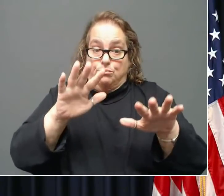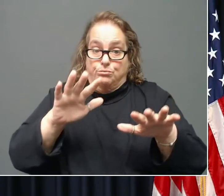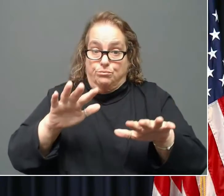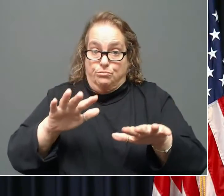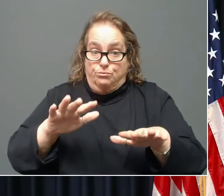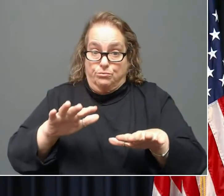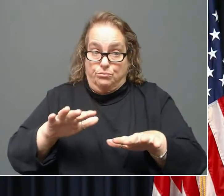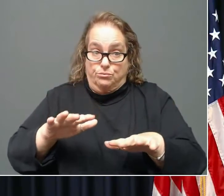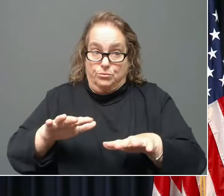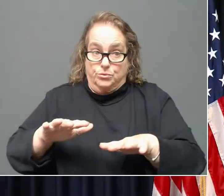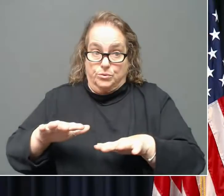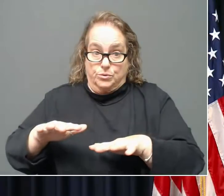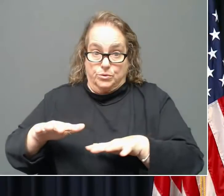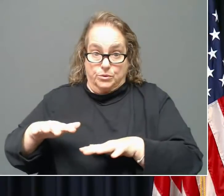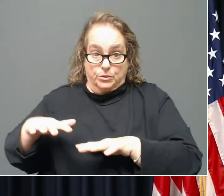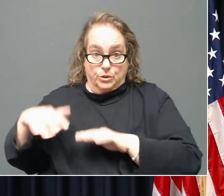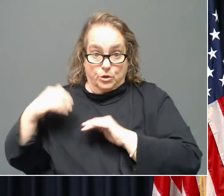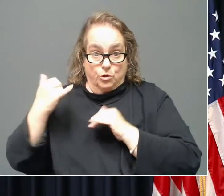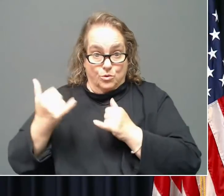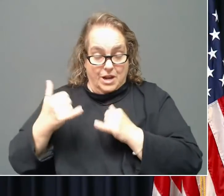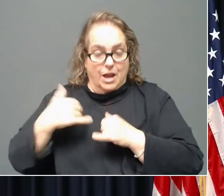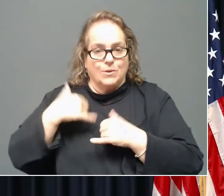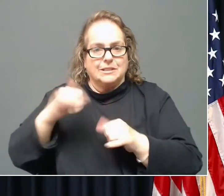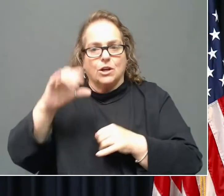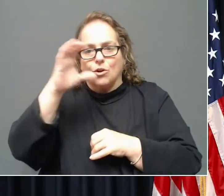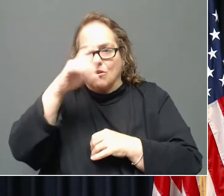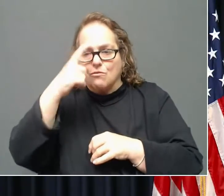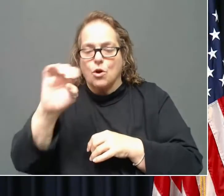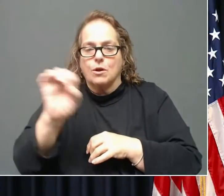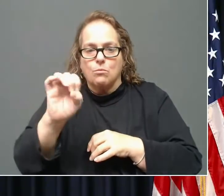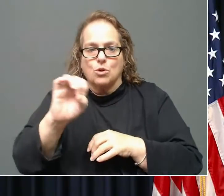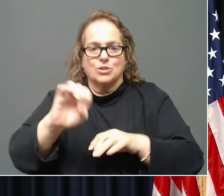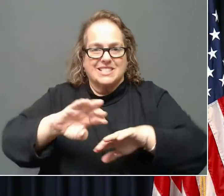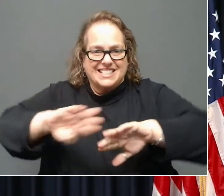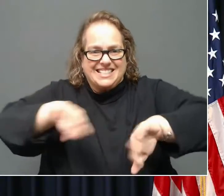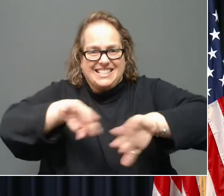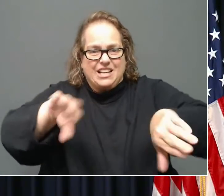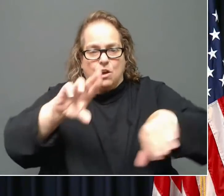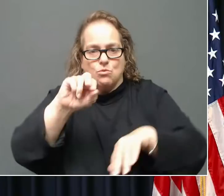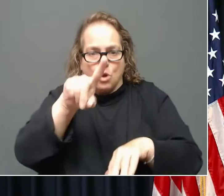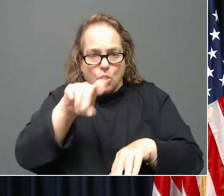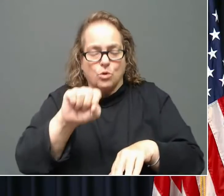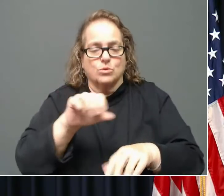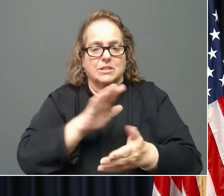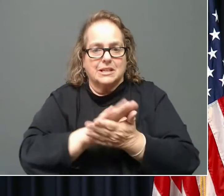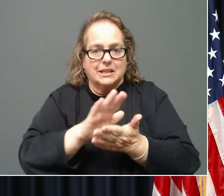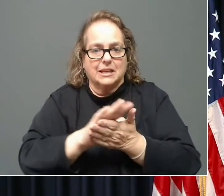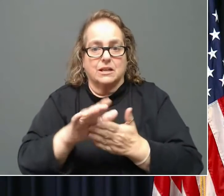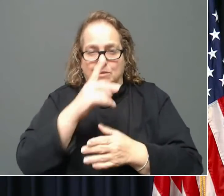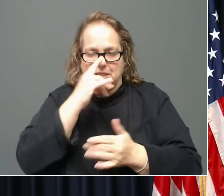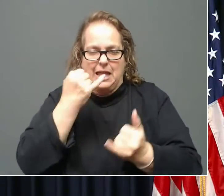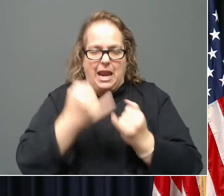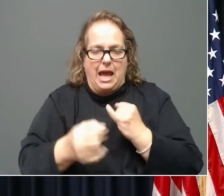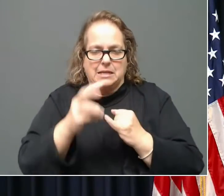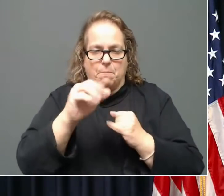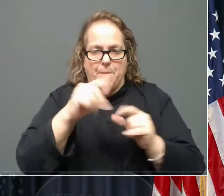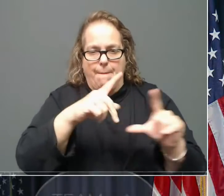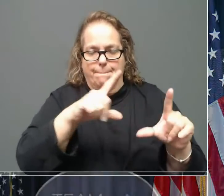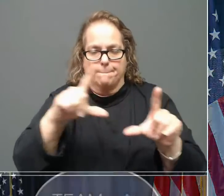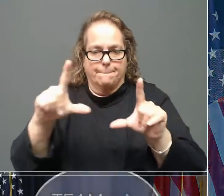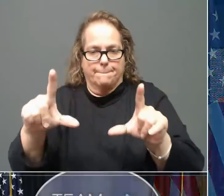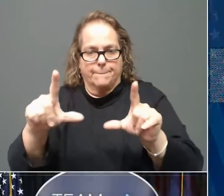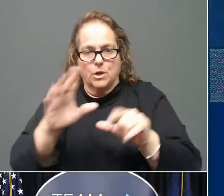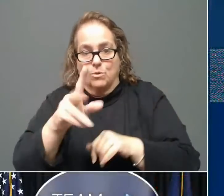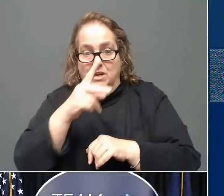at emergency route clearing. And if we could look at the last map there, you'll see as the